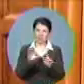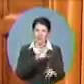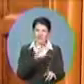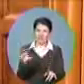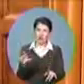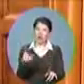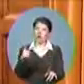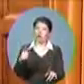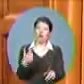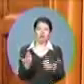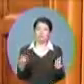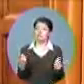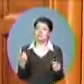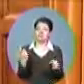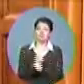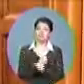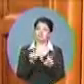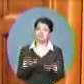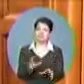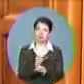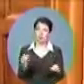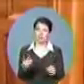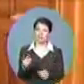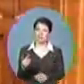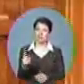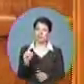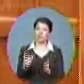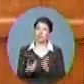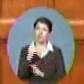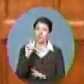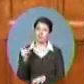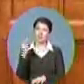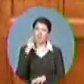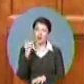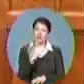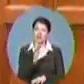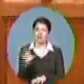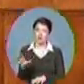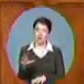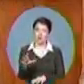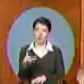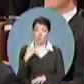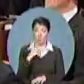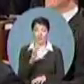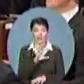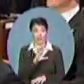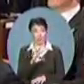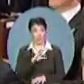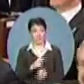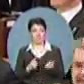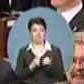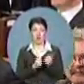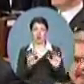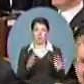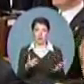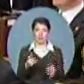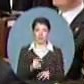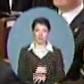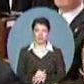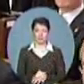government is protecting Canada's national interests? Honourable the Minister of National Defense. Mr.